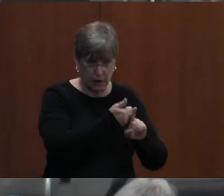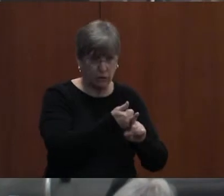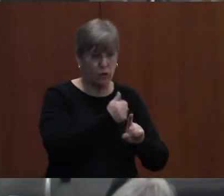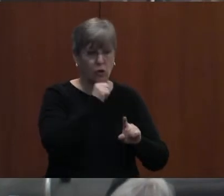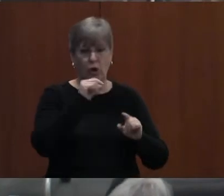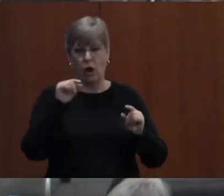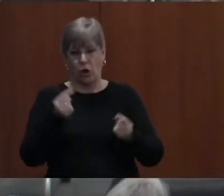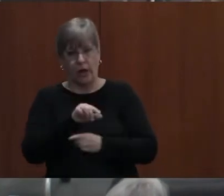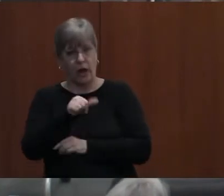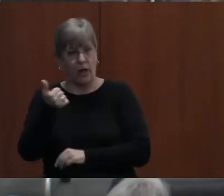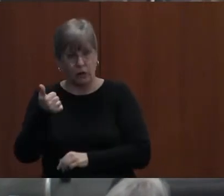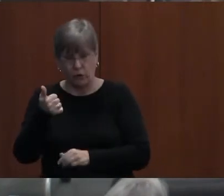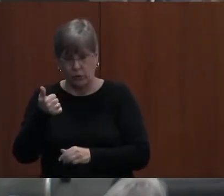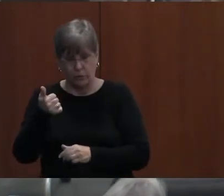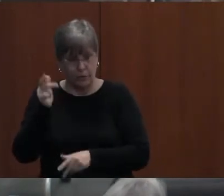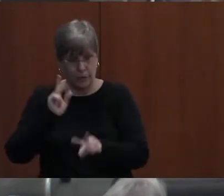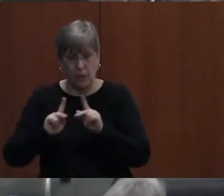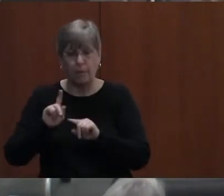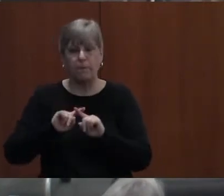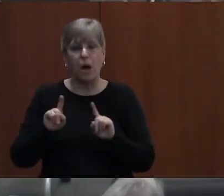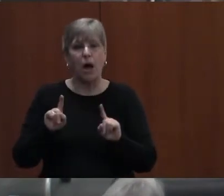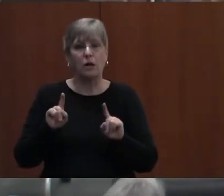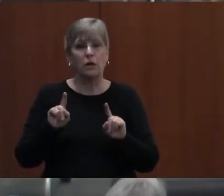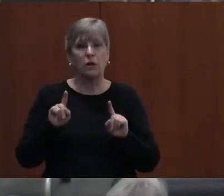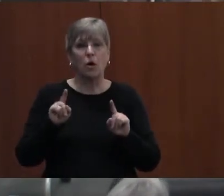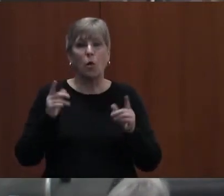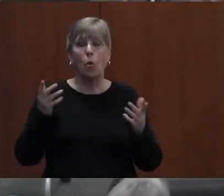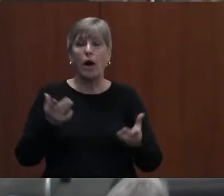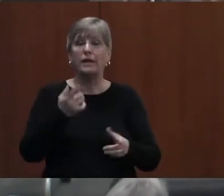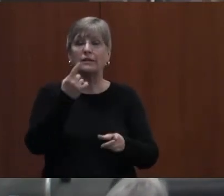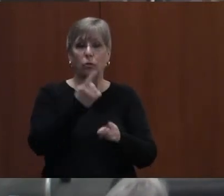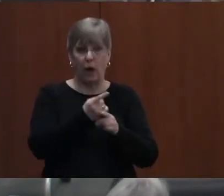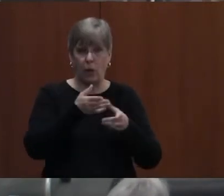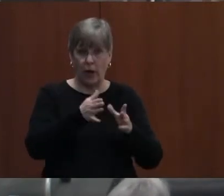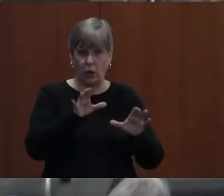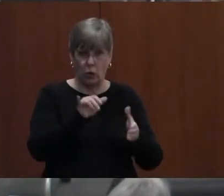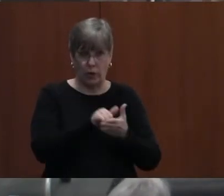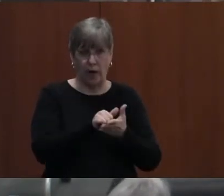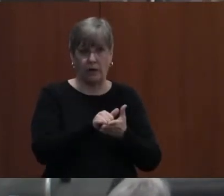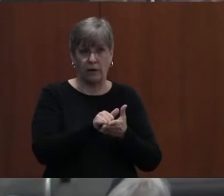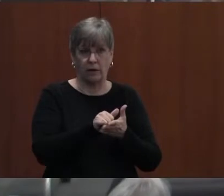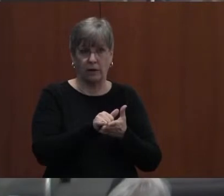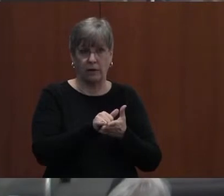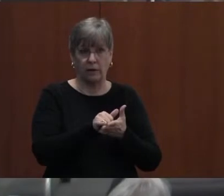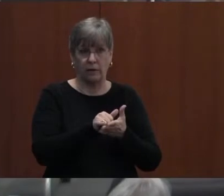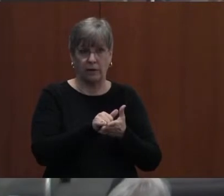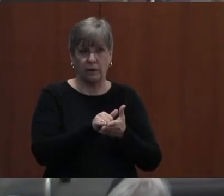not harming others, but what are the right ways to do that? So that's